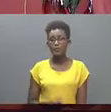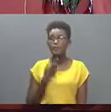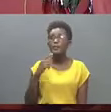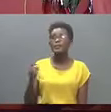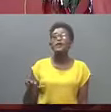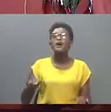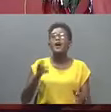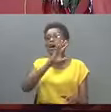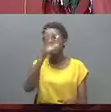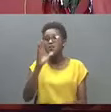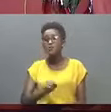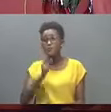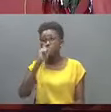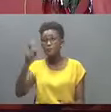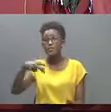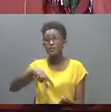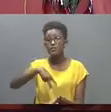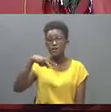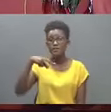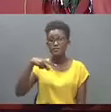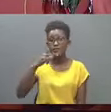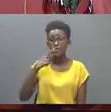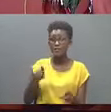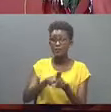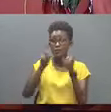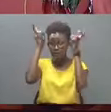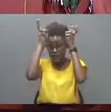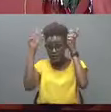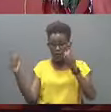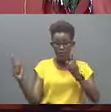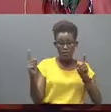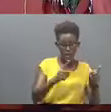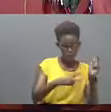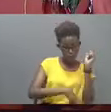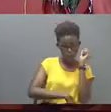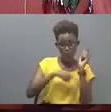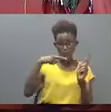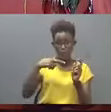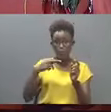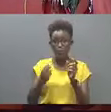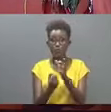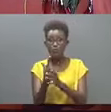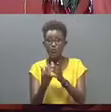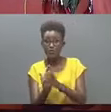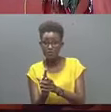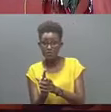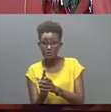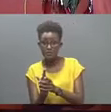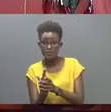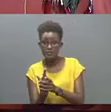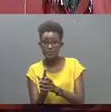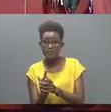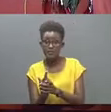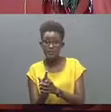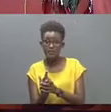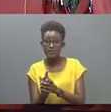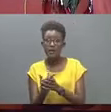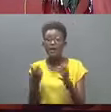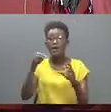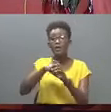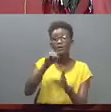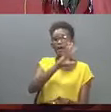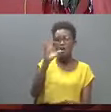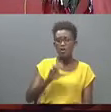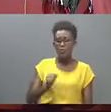Africa arise. Africa haguruka. The devil comes to steal our opportunities. Satan aza kwiba amahirwe yacu. In Africa we